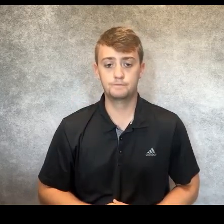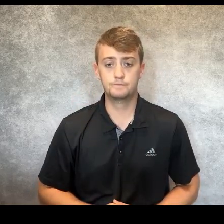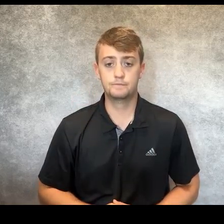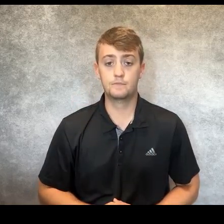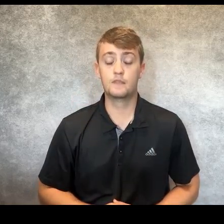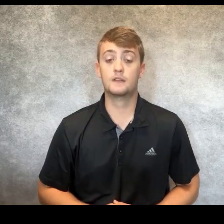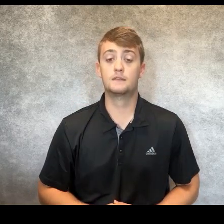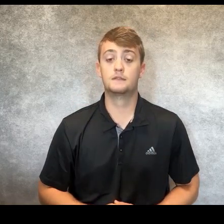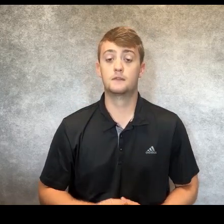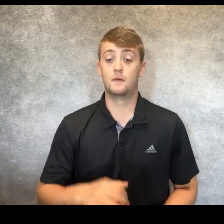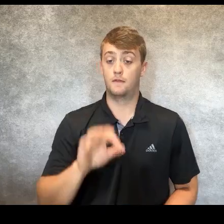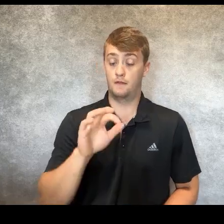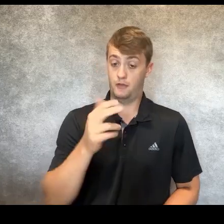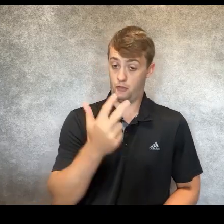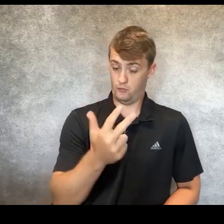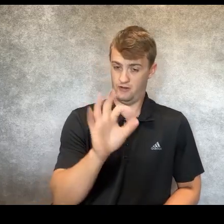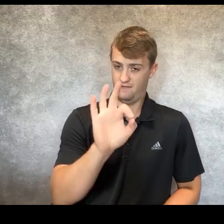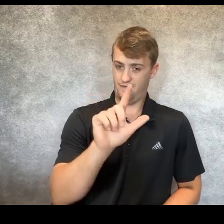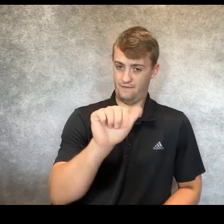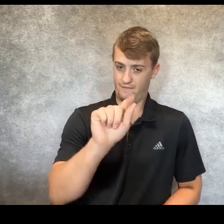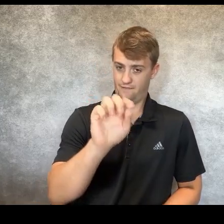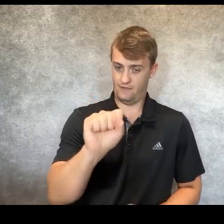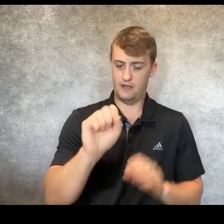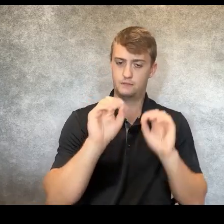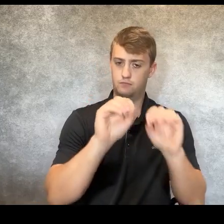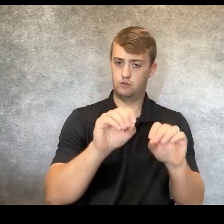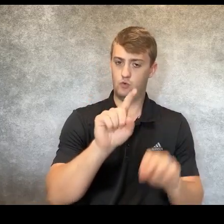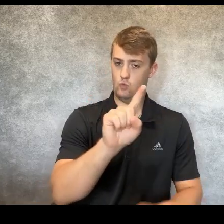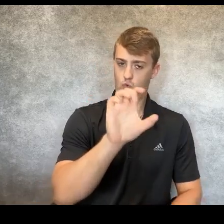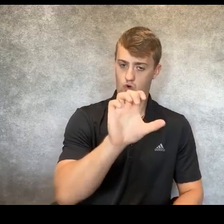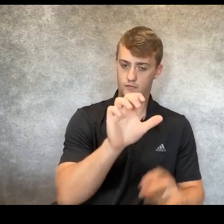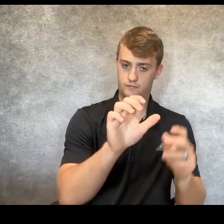We place 3 flats in the hundreds column,